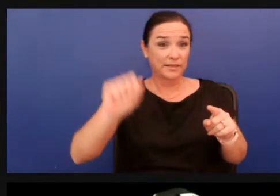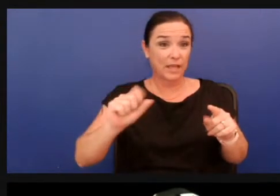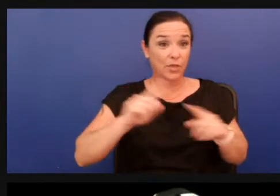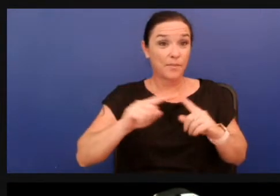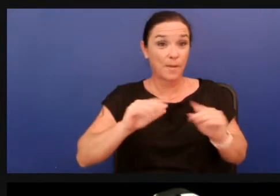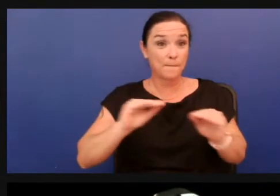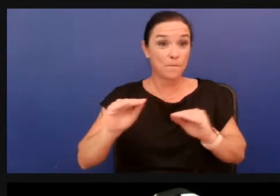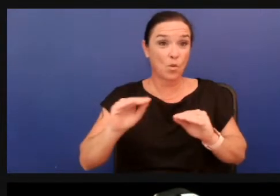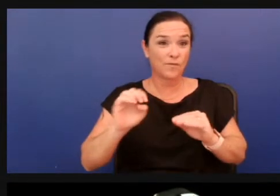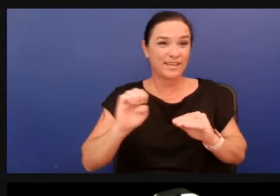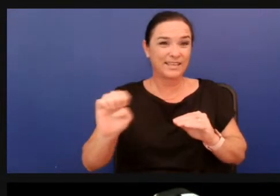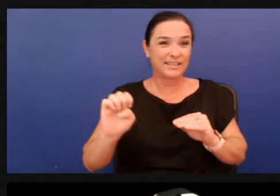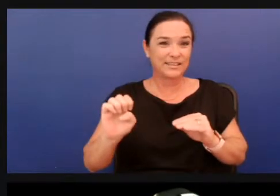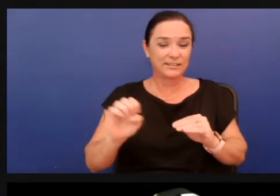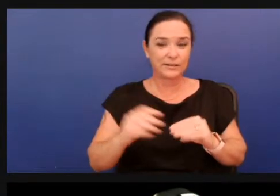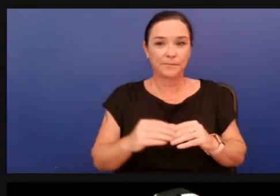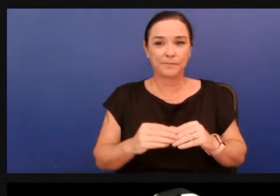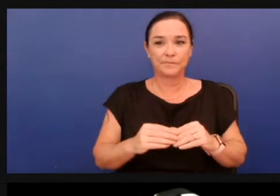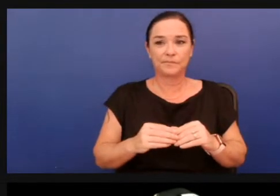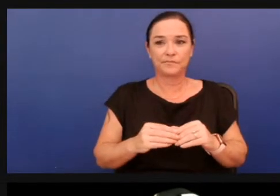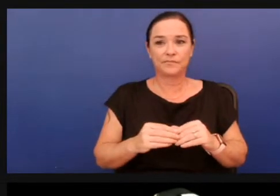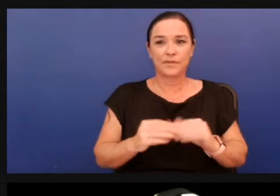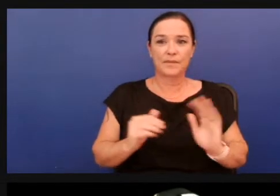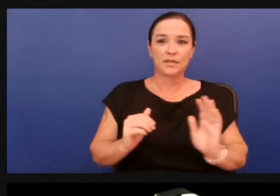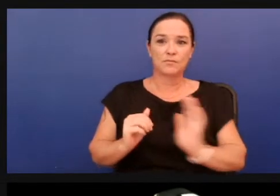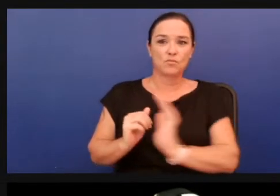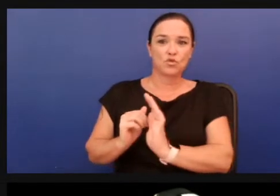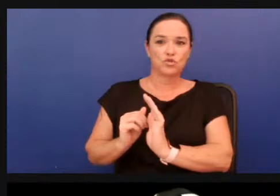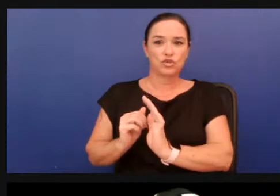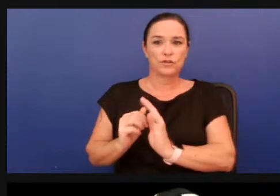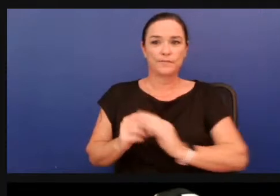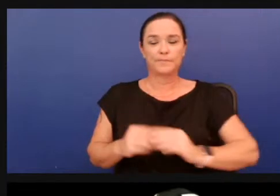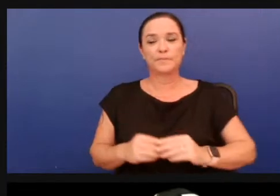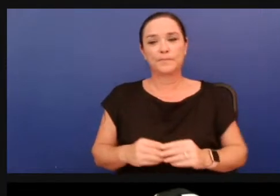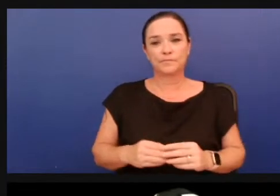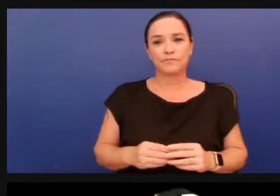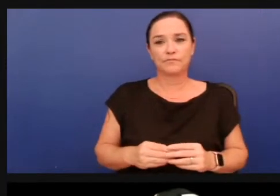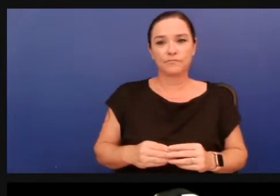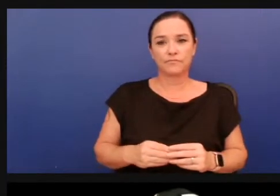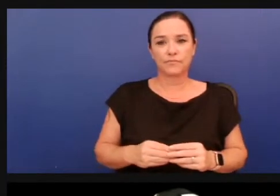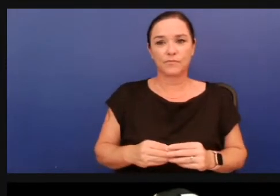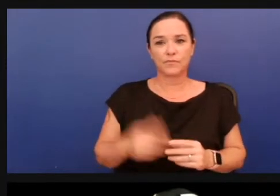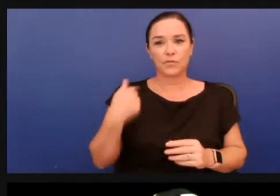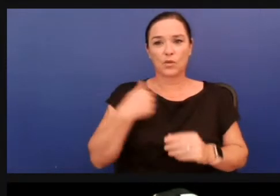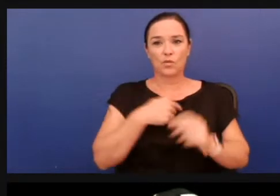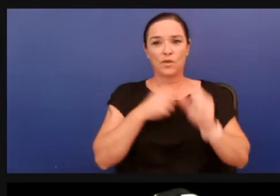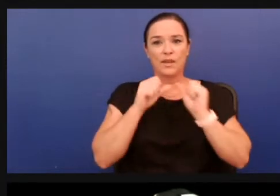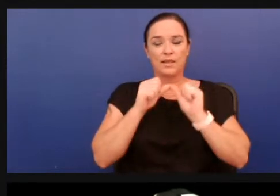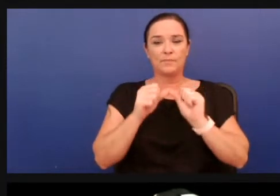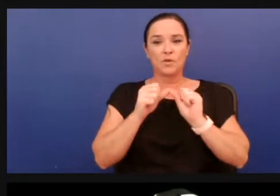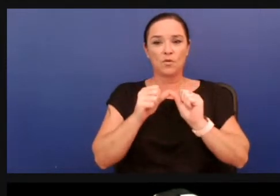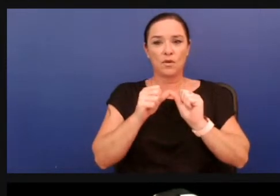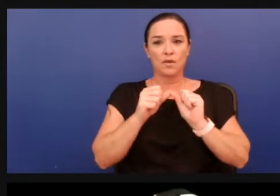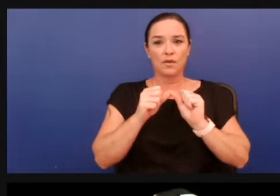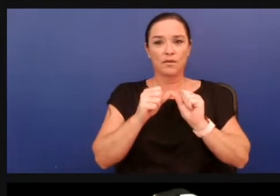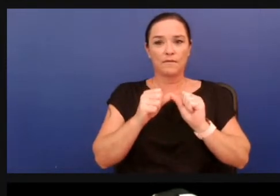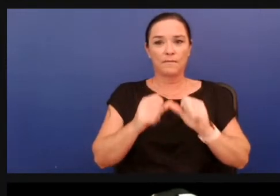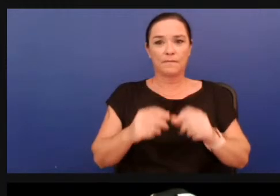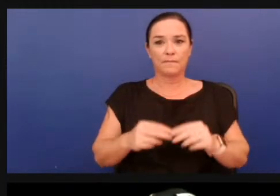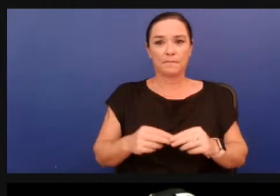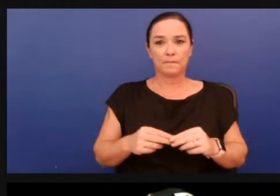west by accumulation. That moved. You can keep going. I can go all the way over. I can go